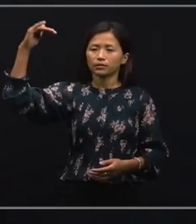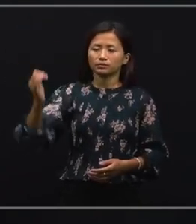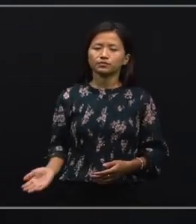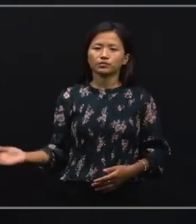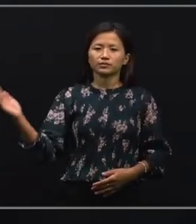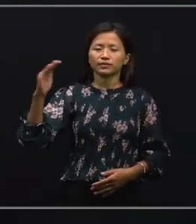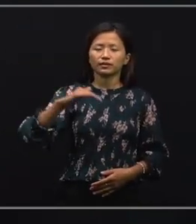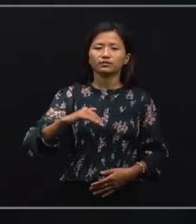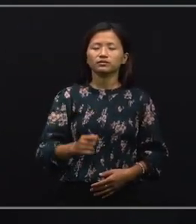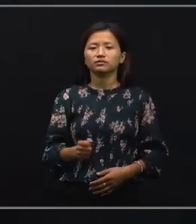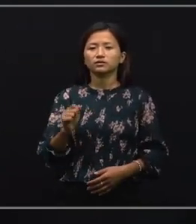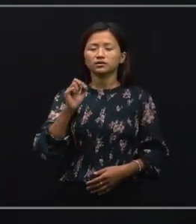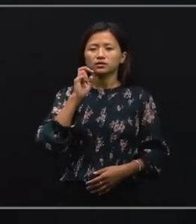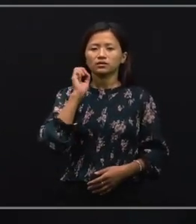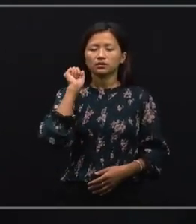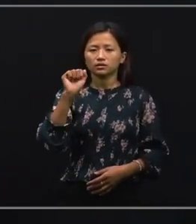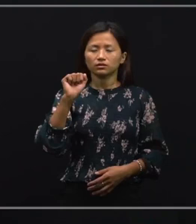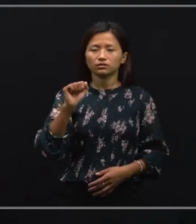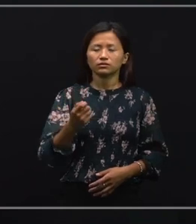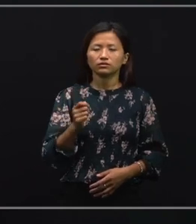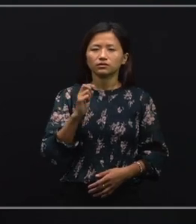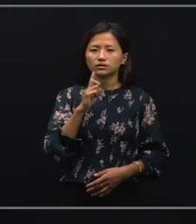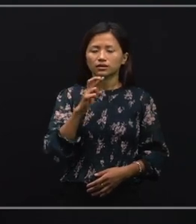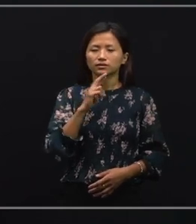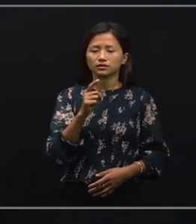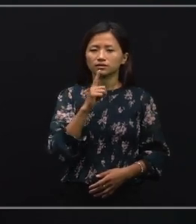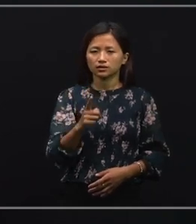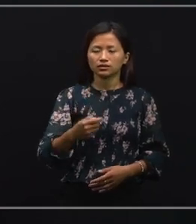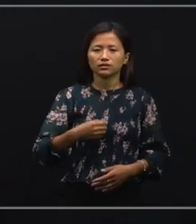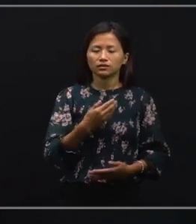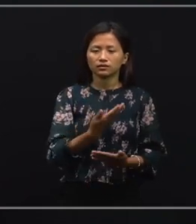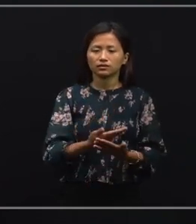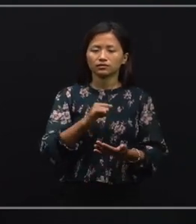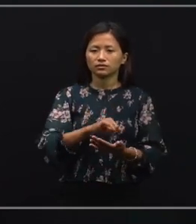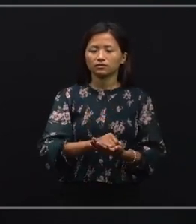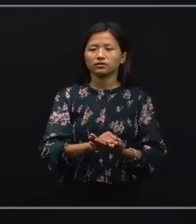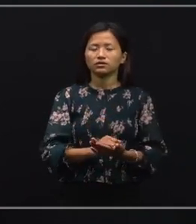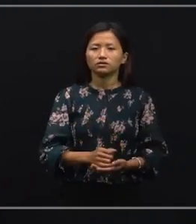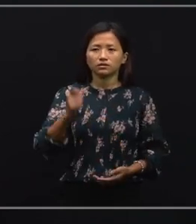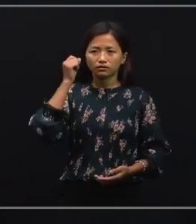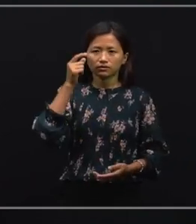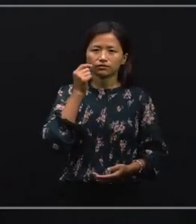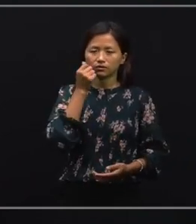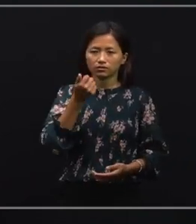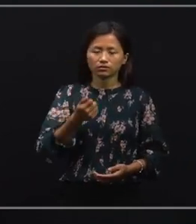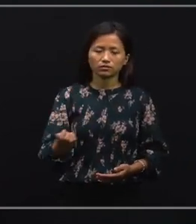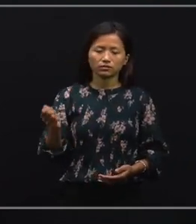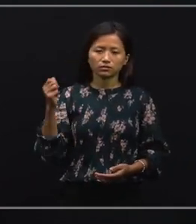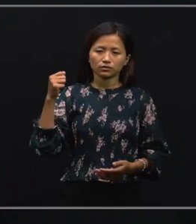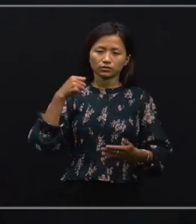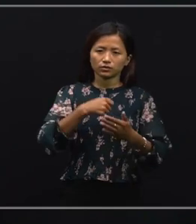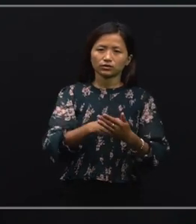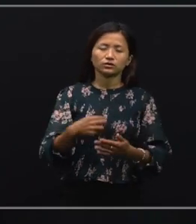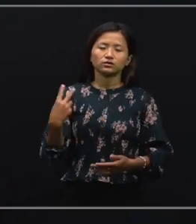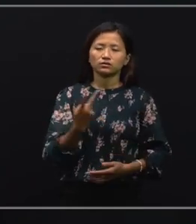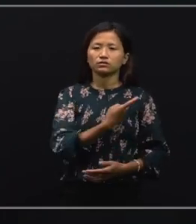And he also said that if we do not cross the lake right now, the angry father would reach us and they could